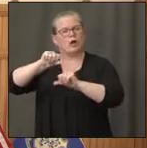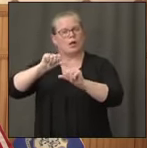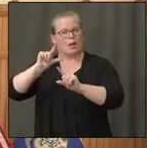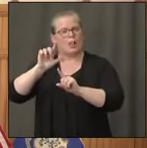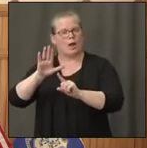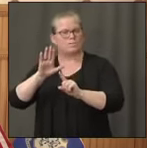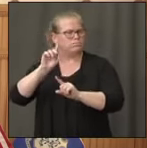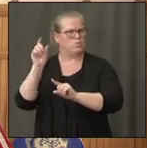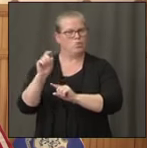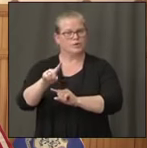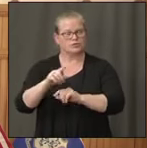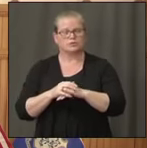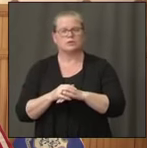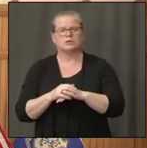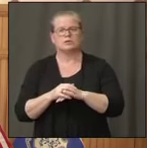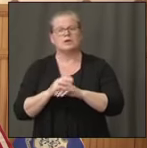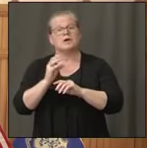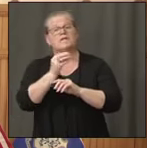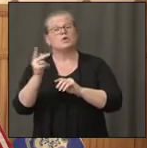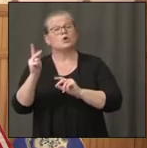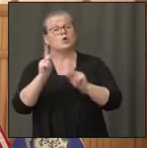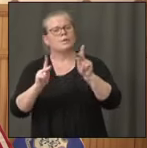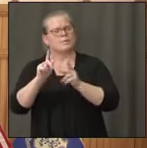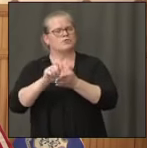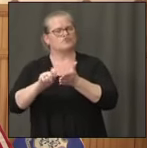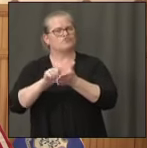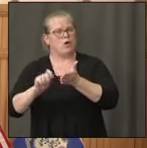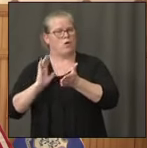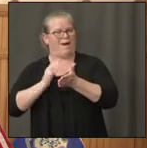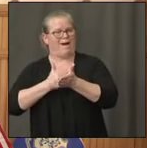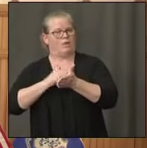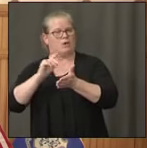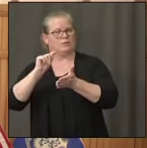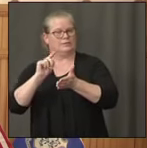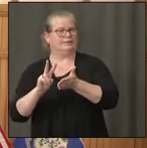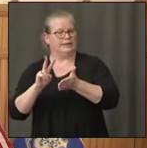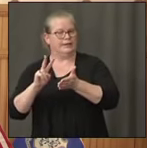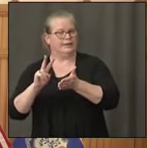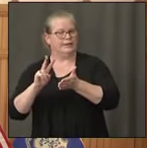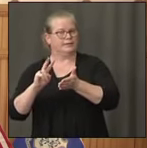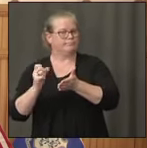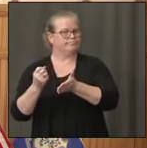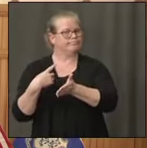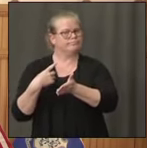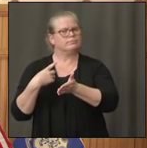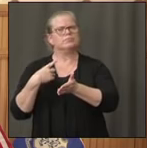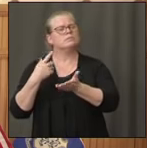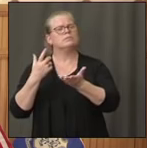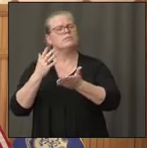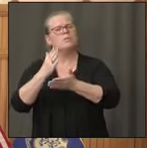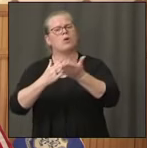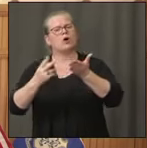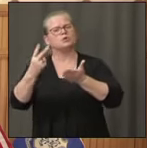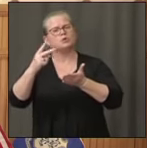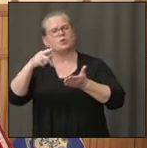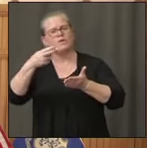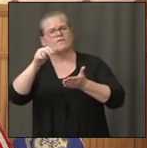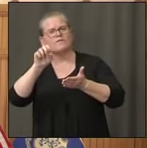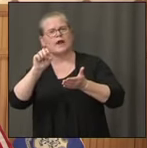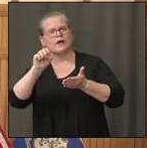about where they fall, obviously, in phase two, but are wondering if social clubs also host weddings.